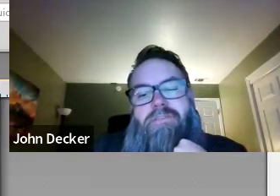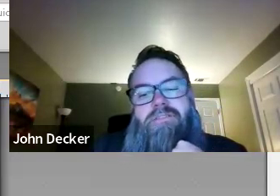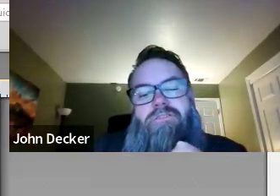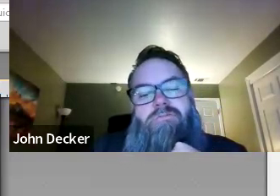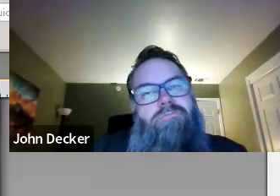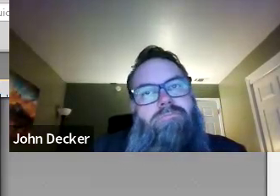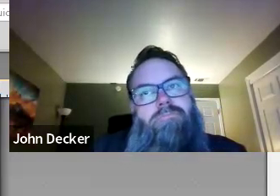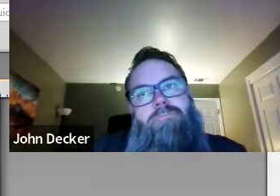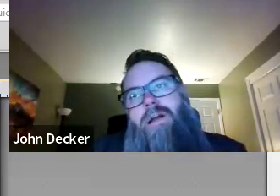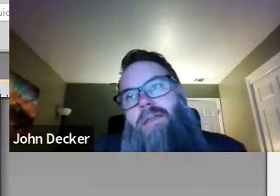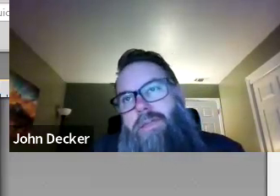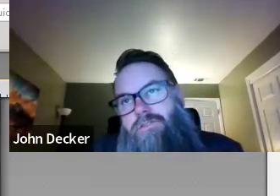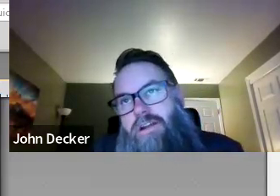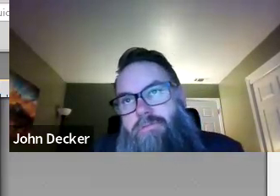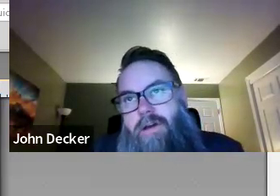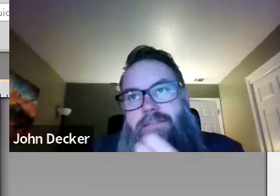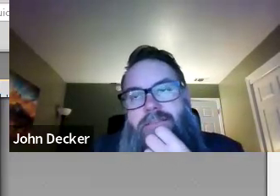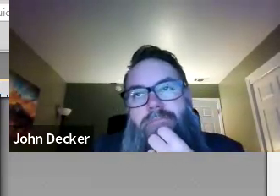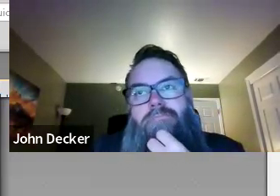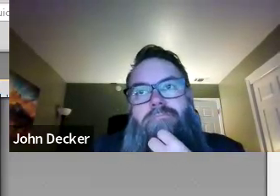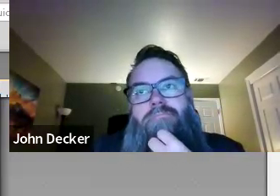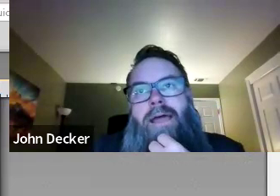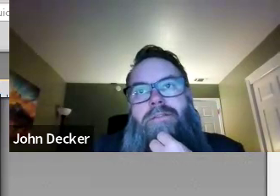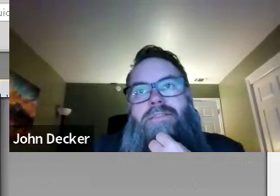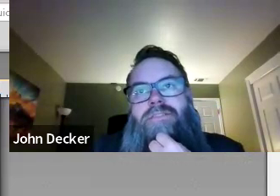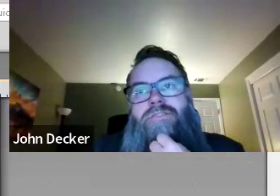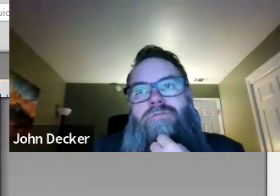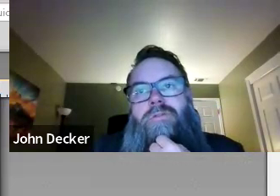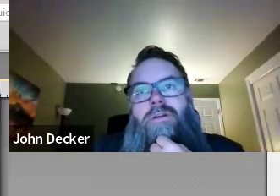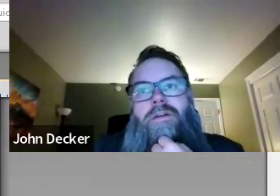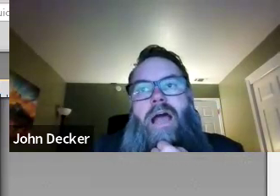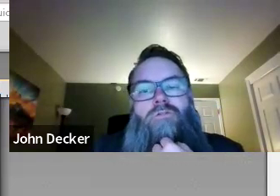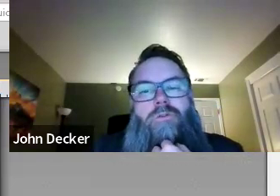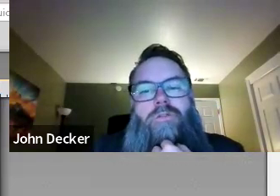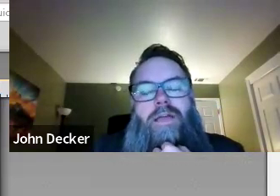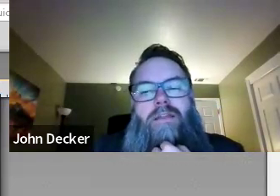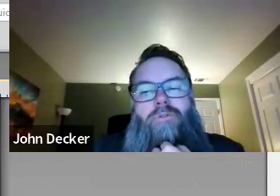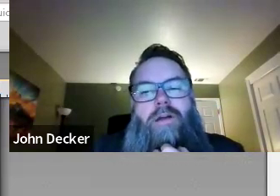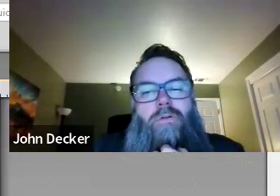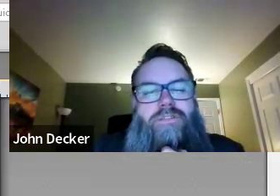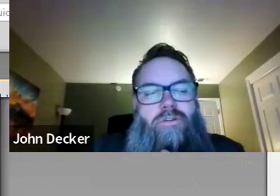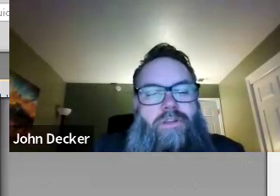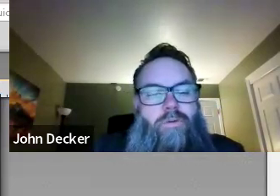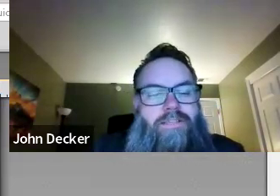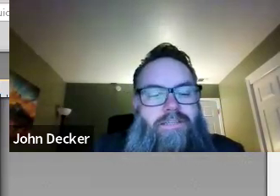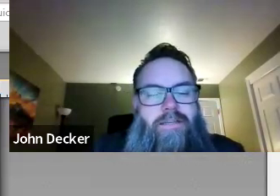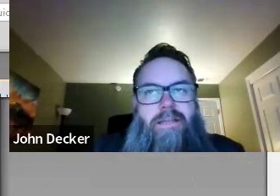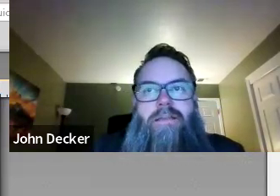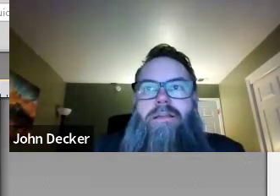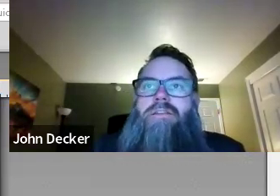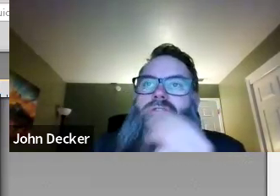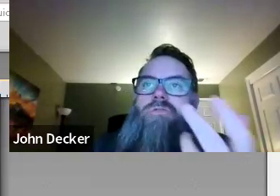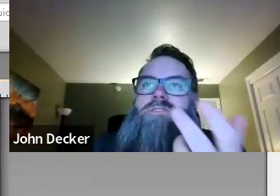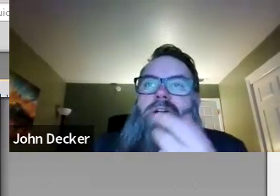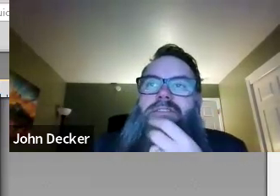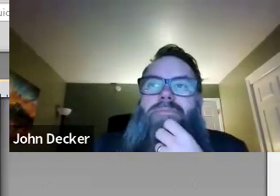planning teams to, I think, try to provide some balance to the number of hours that are requested